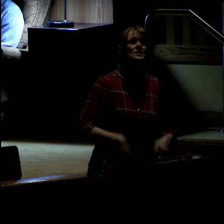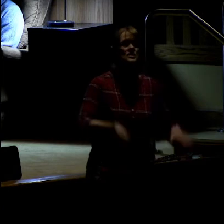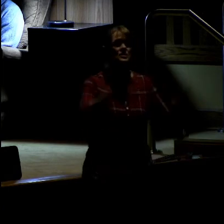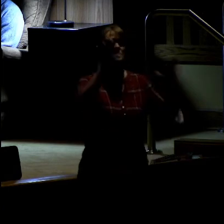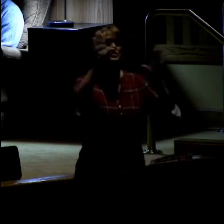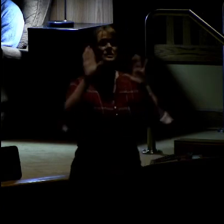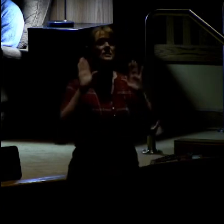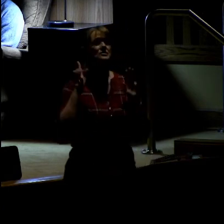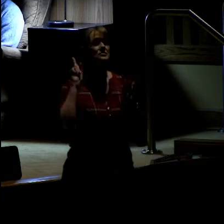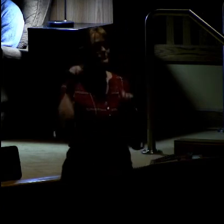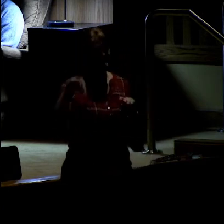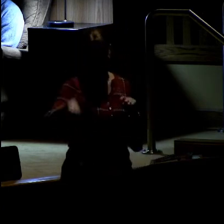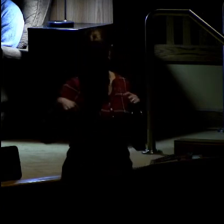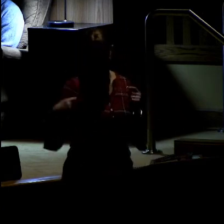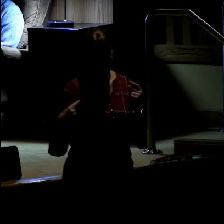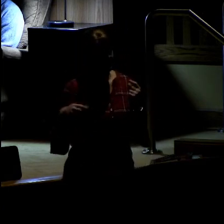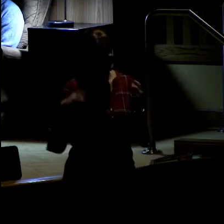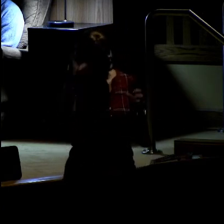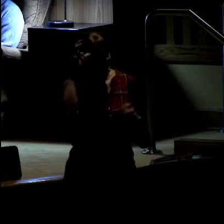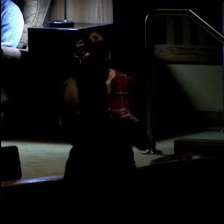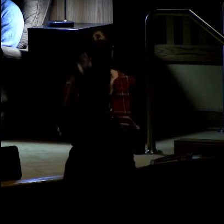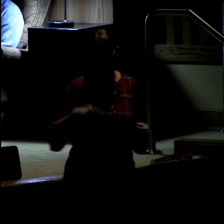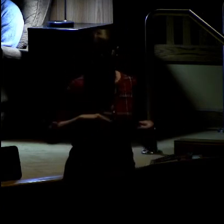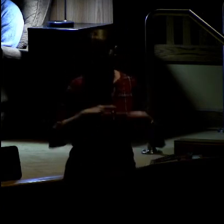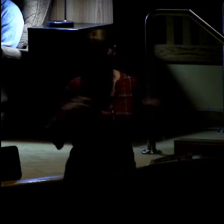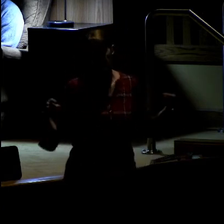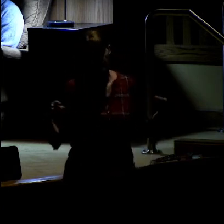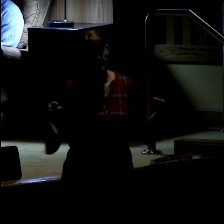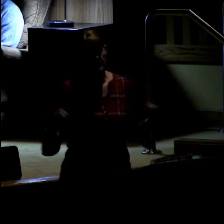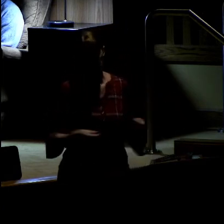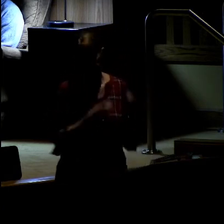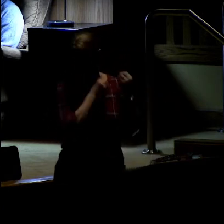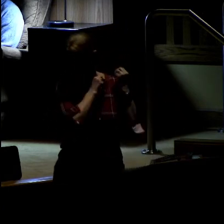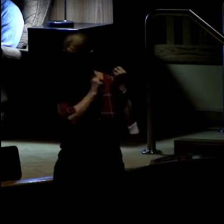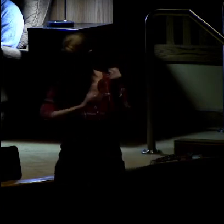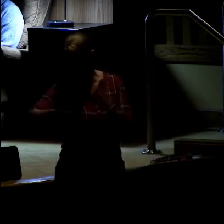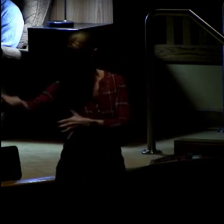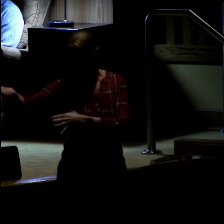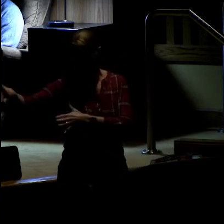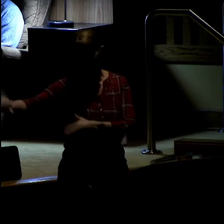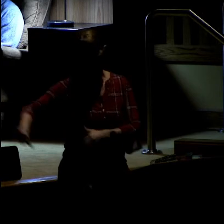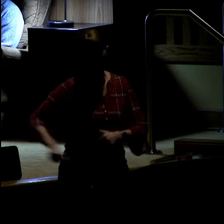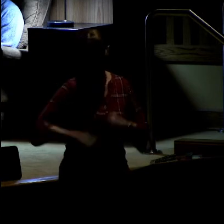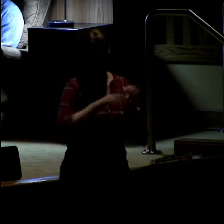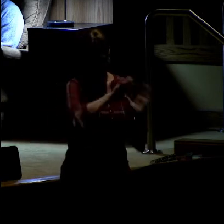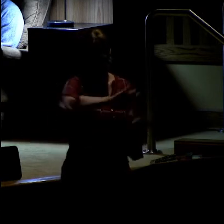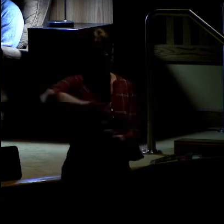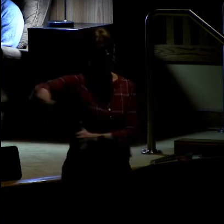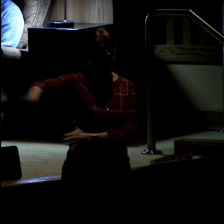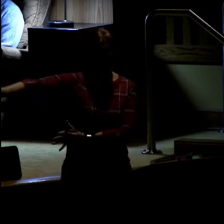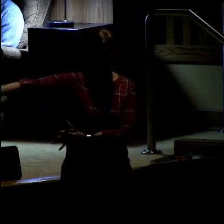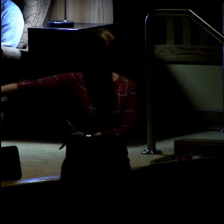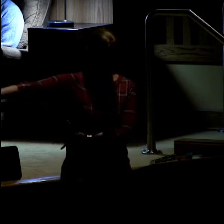yielding to the enemy and throwing life away.